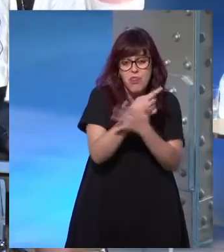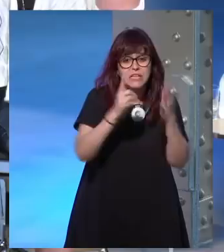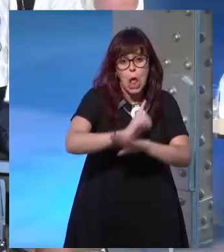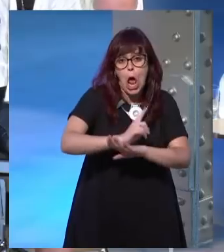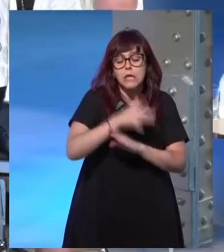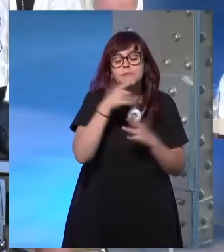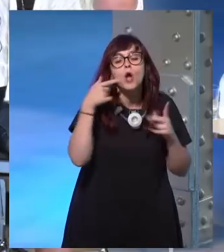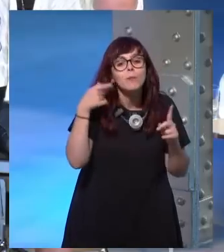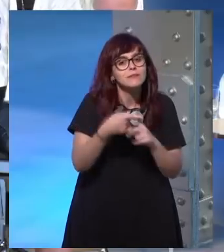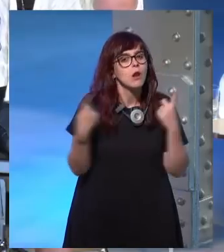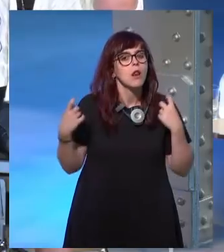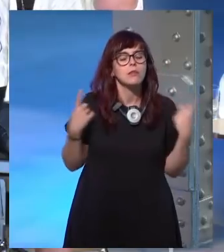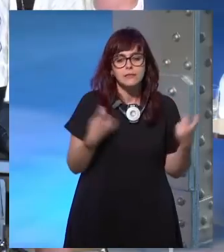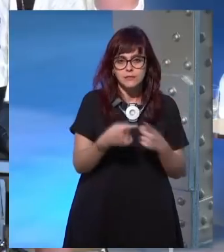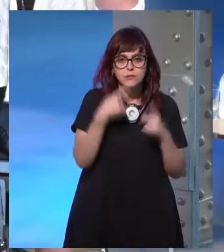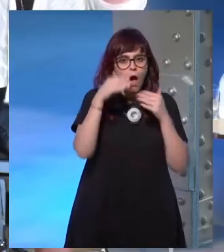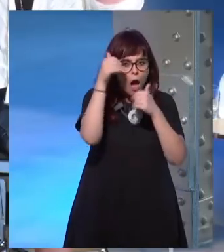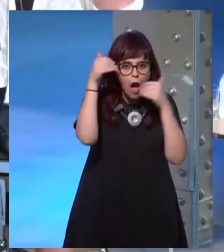when